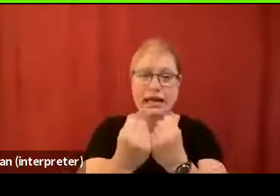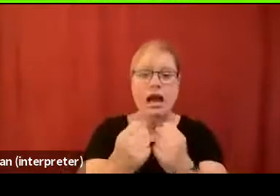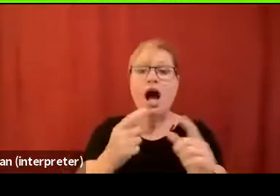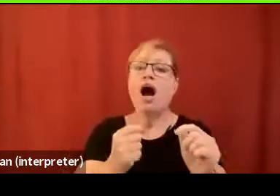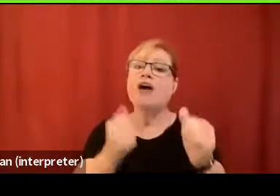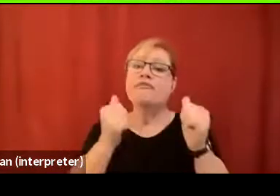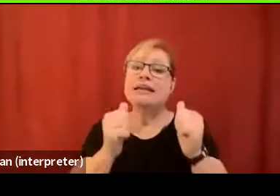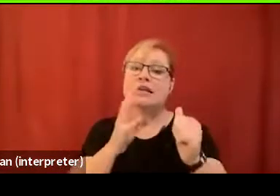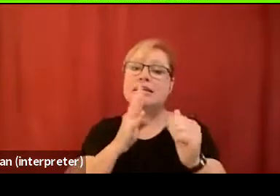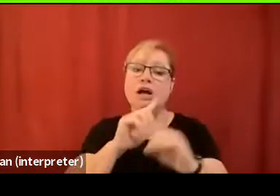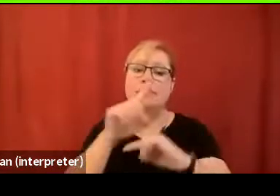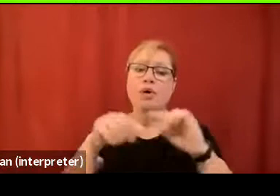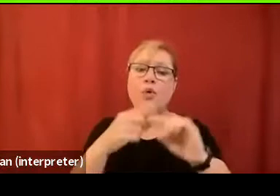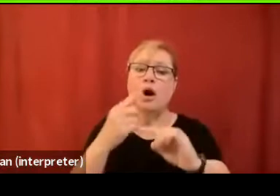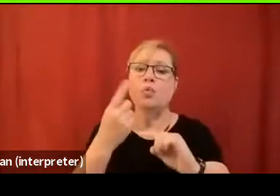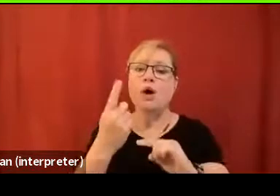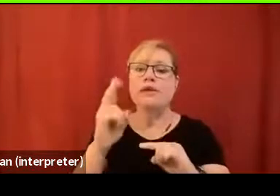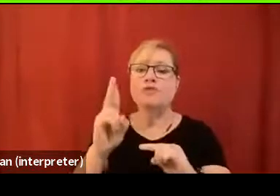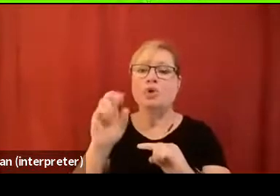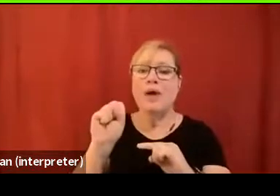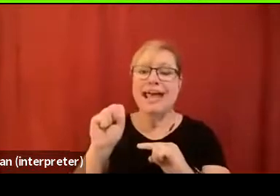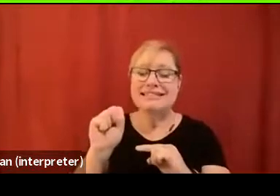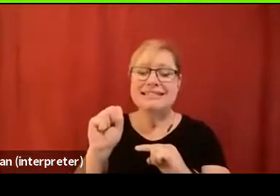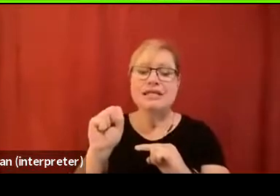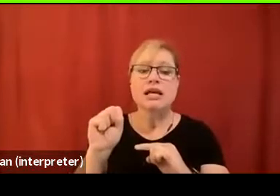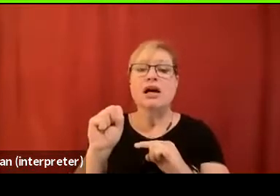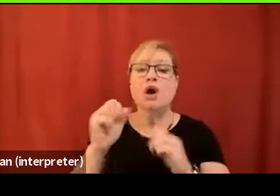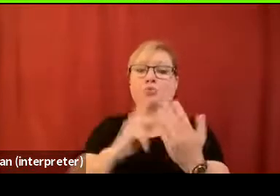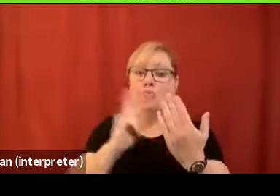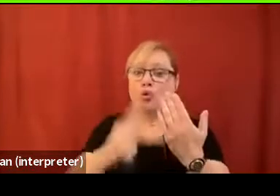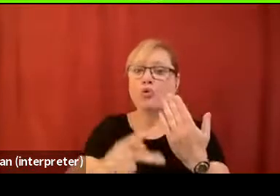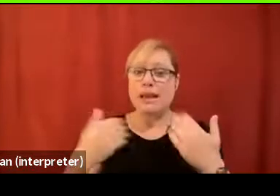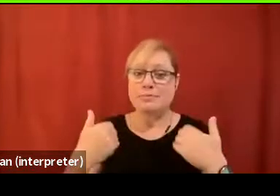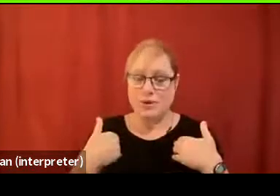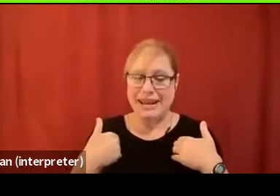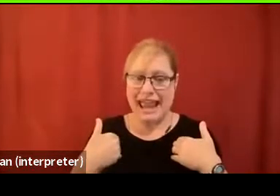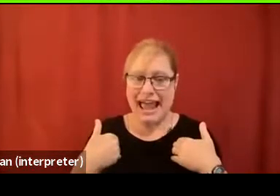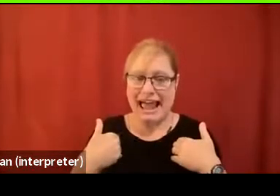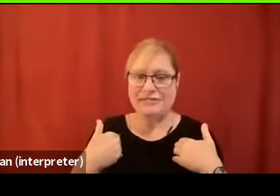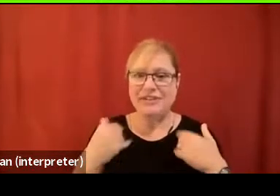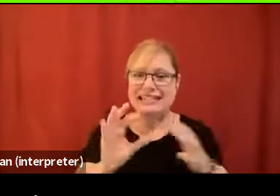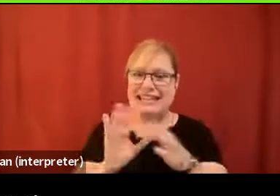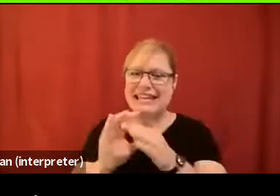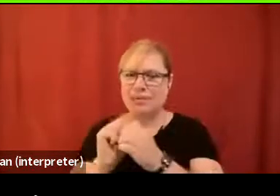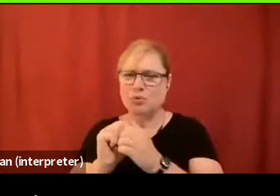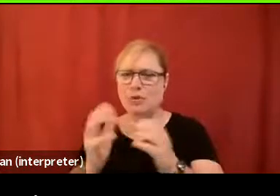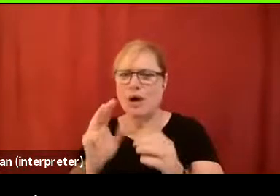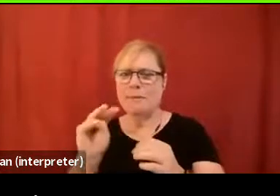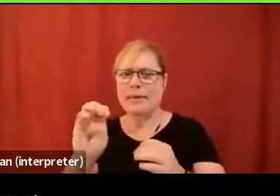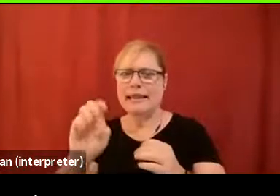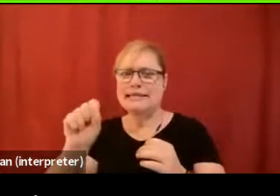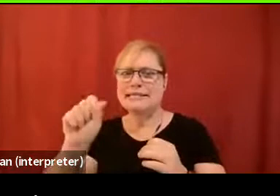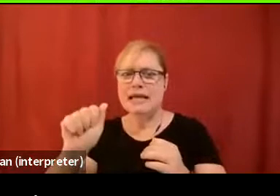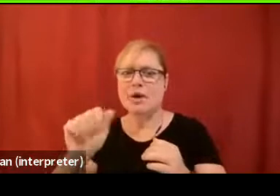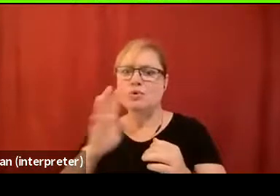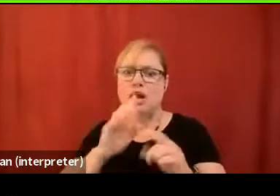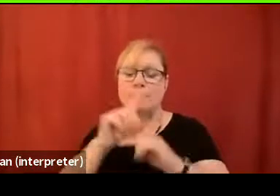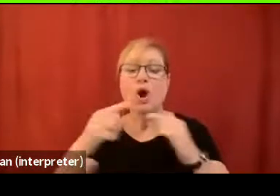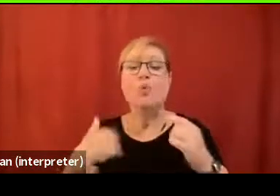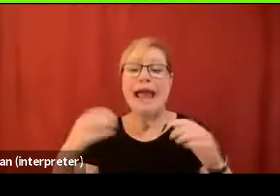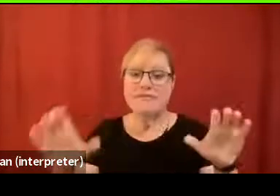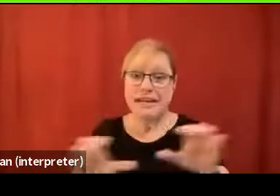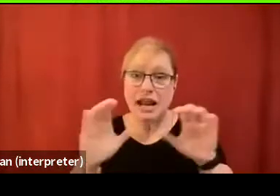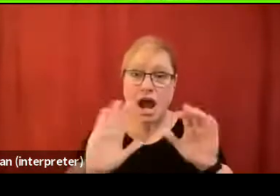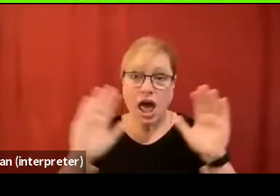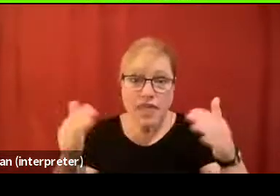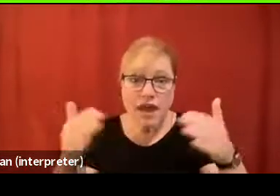of the USAID programs we have going on here, because it touches on what Melissa was talking about. So we have an activity that focuses on